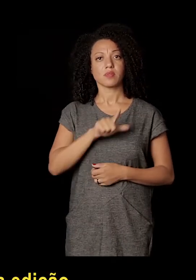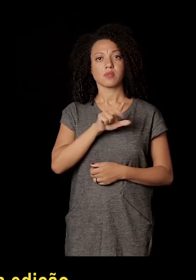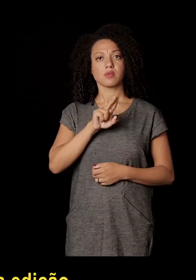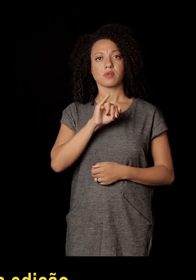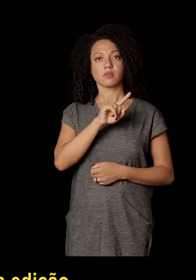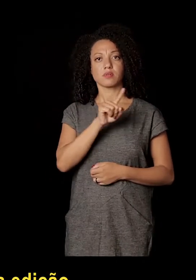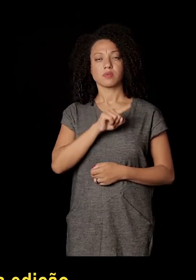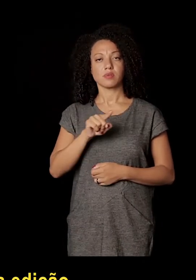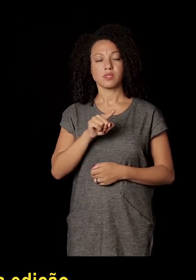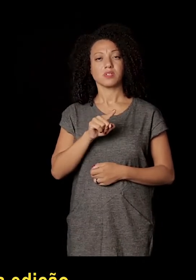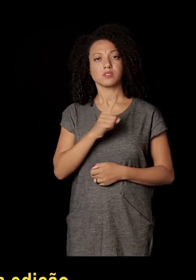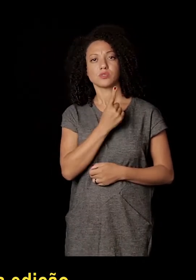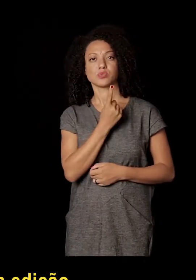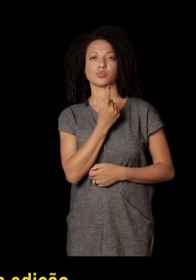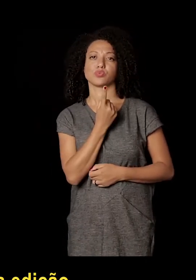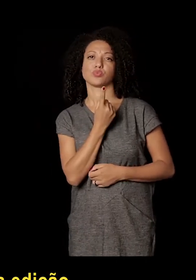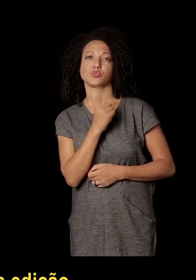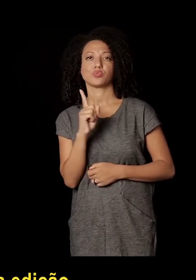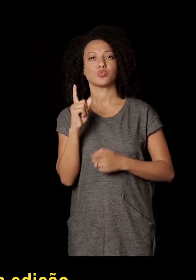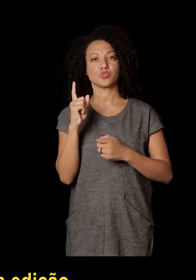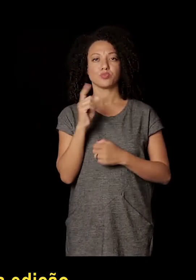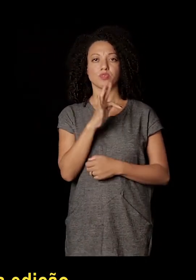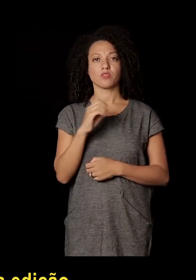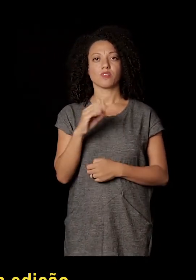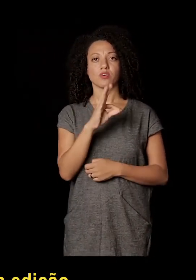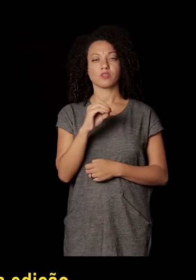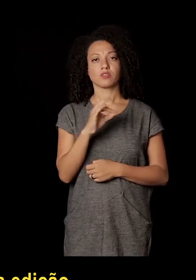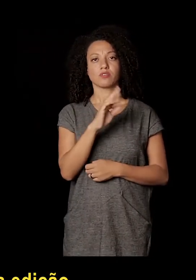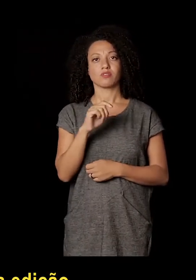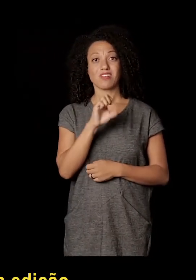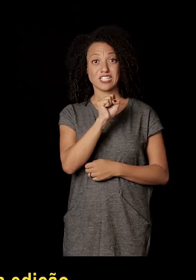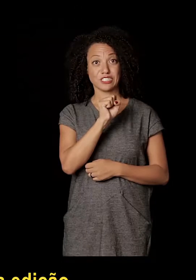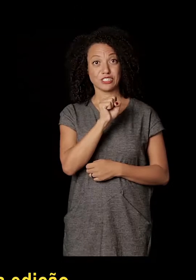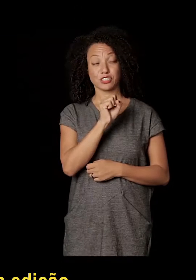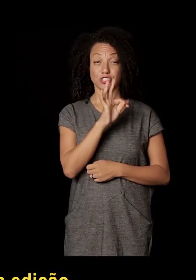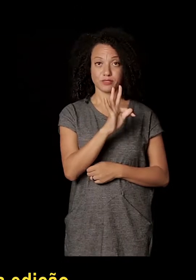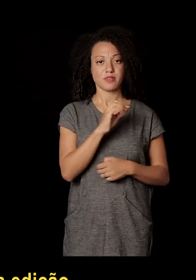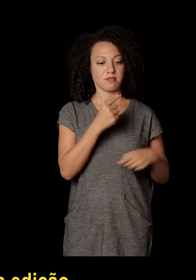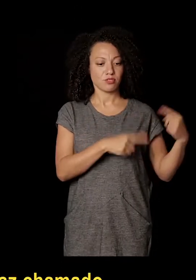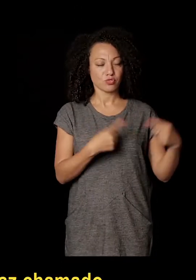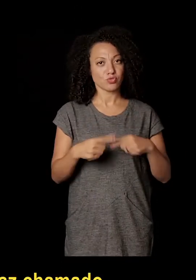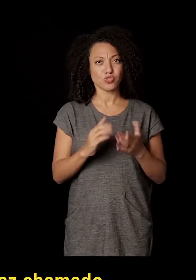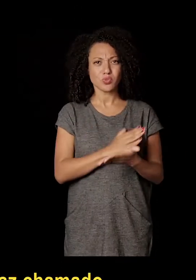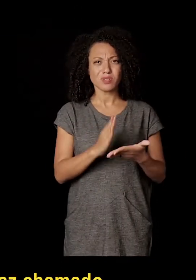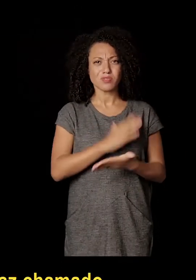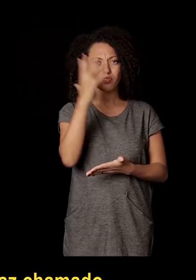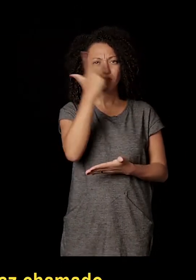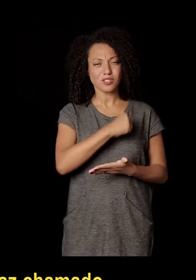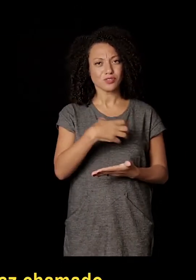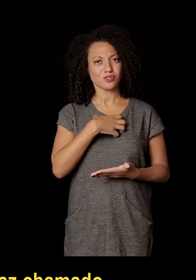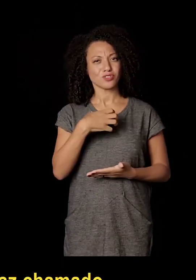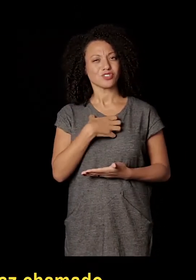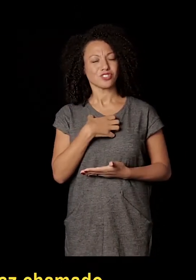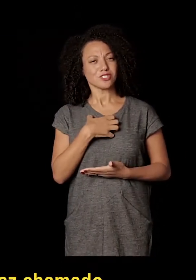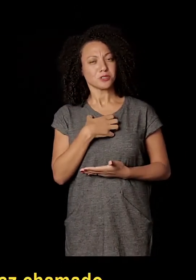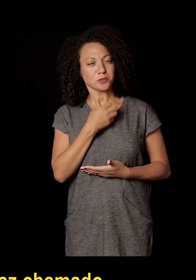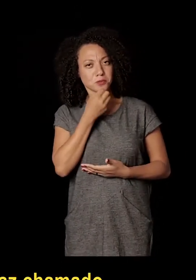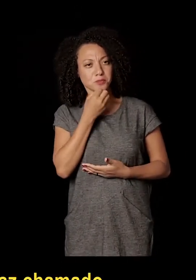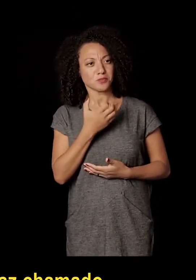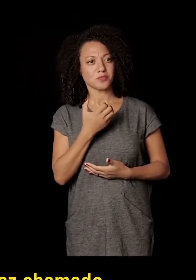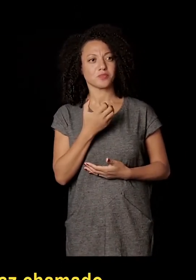This is Luis Delgado at the last PhotoFest discussing his book, a wonderful witty book called